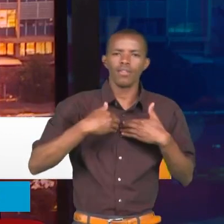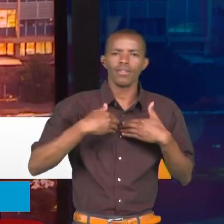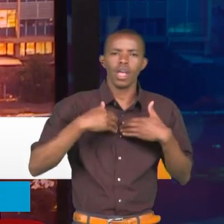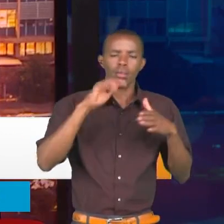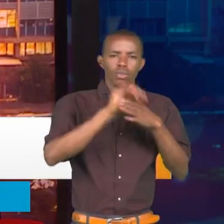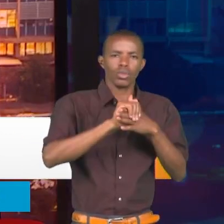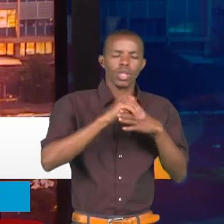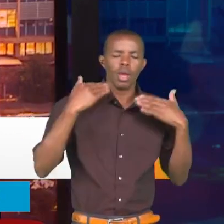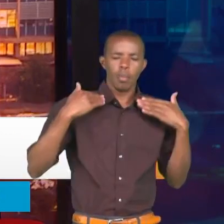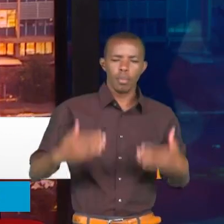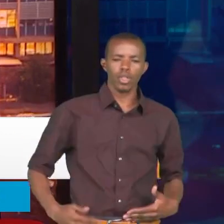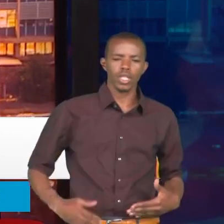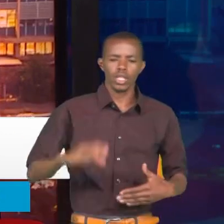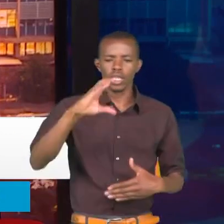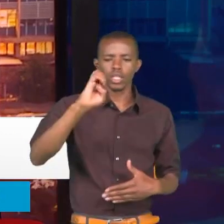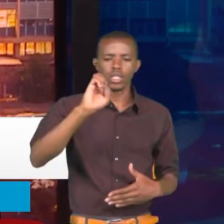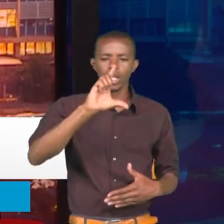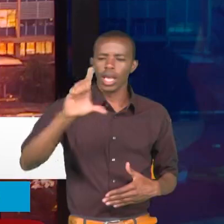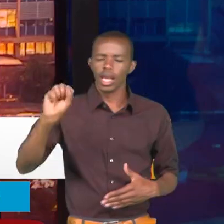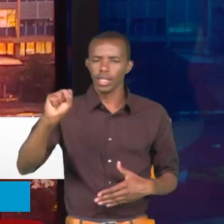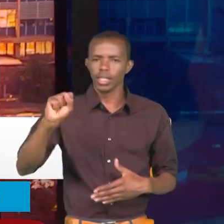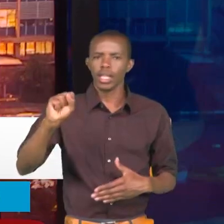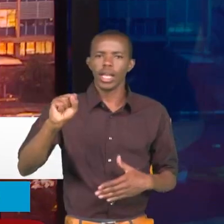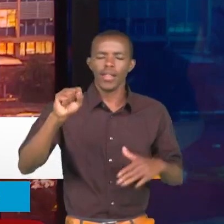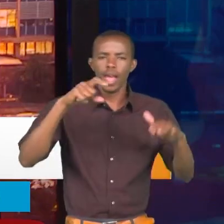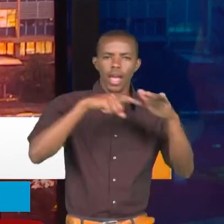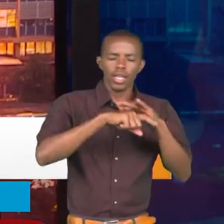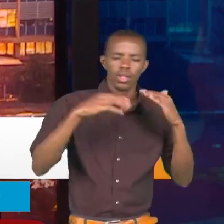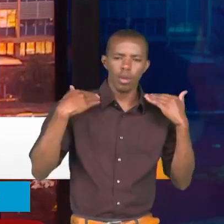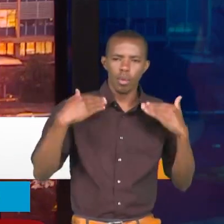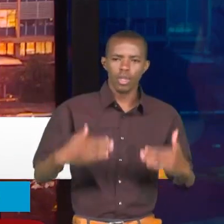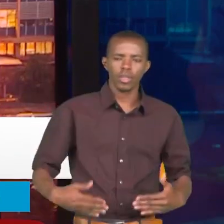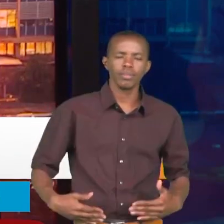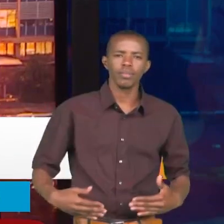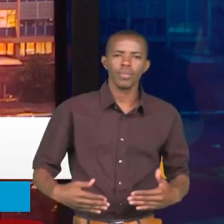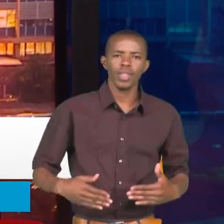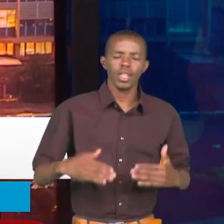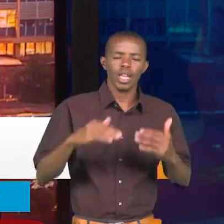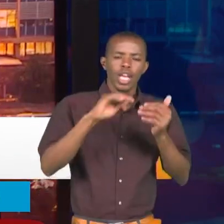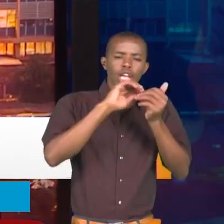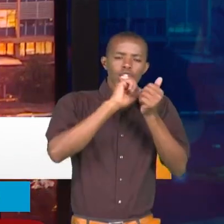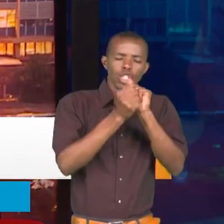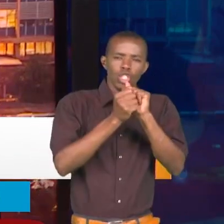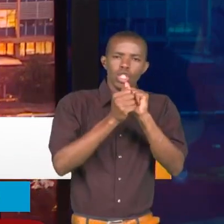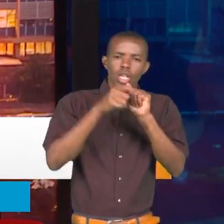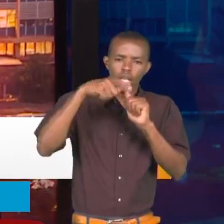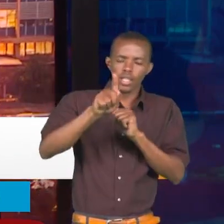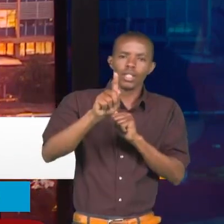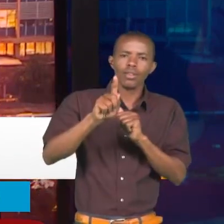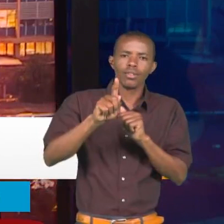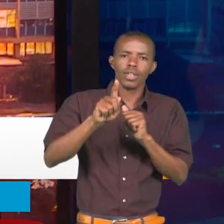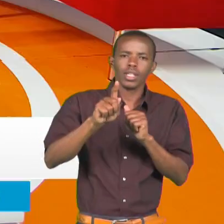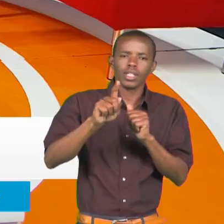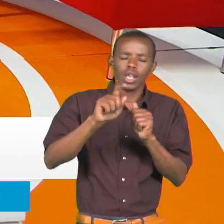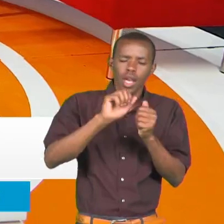to the CD4 cell and it enters in the CD4 cell. Okay. And then it changes itself, we call it like reverse